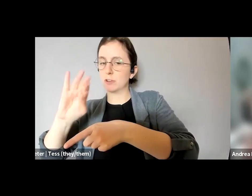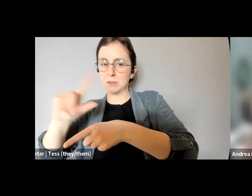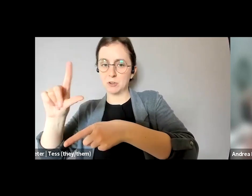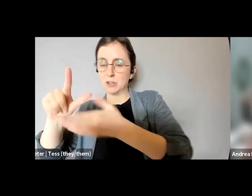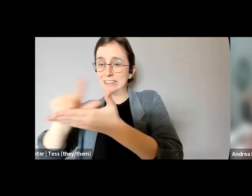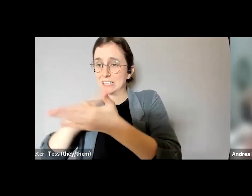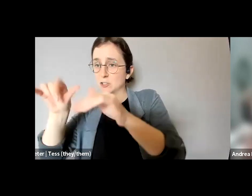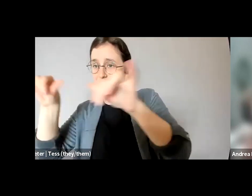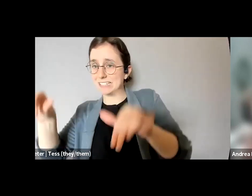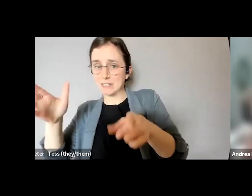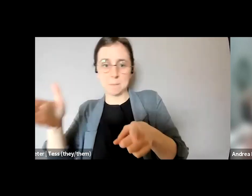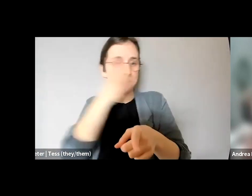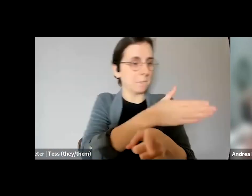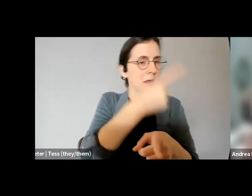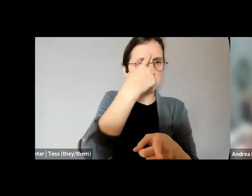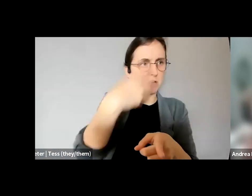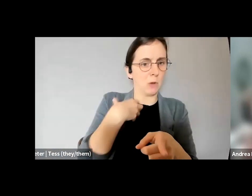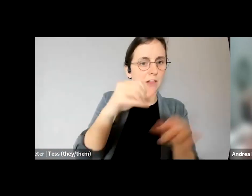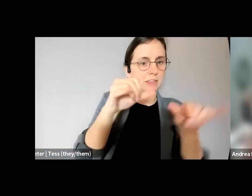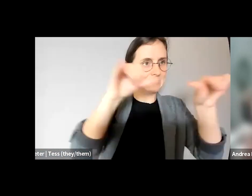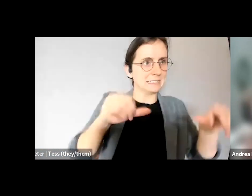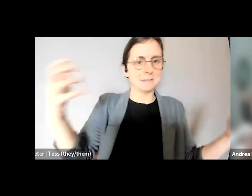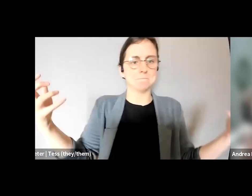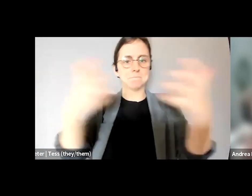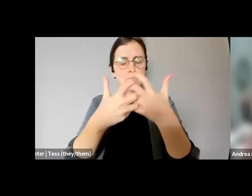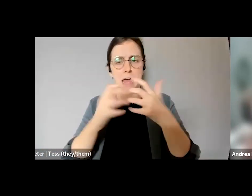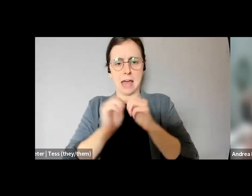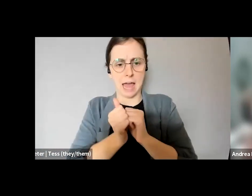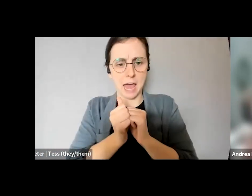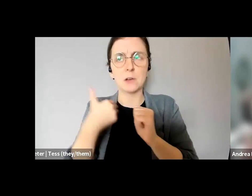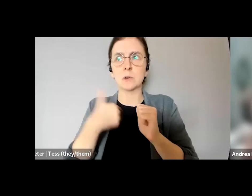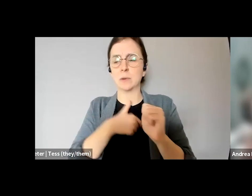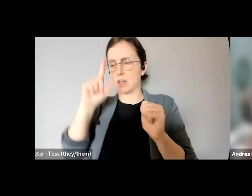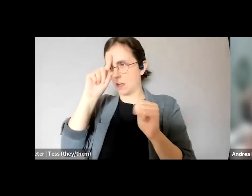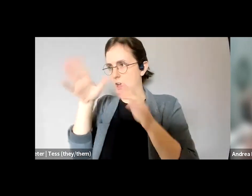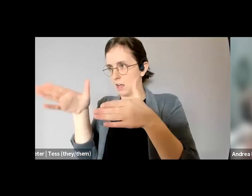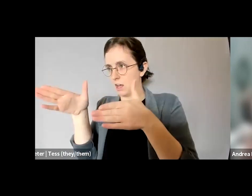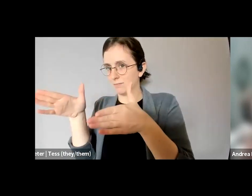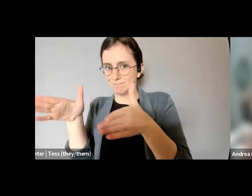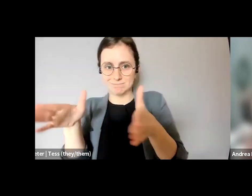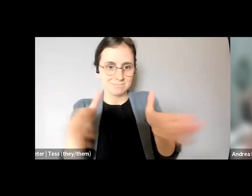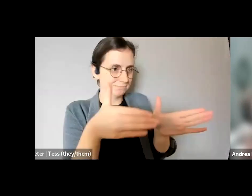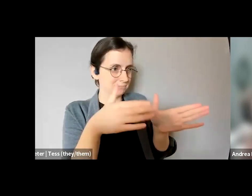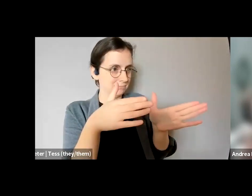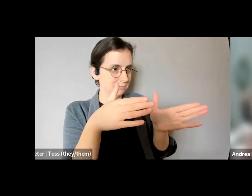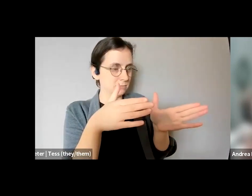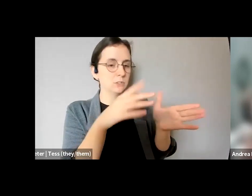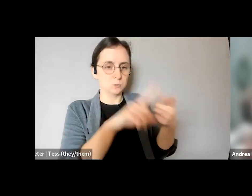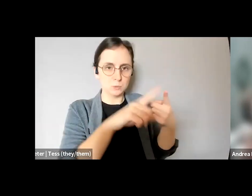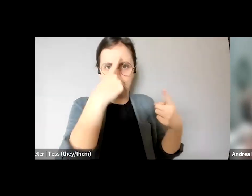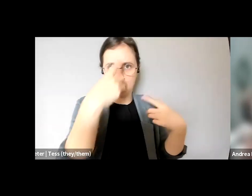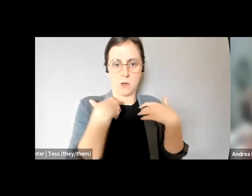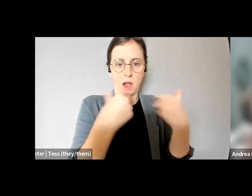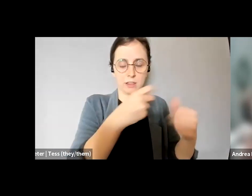system, and maybe more particularly how we can think about shifting care from the criminal legal system to the mental health care system, and